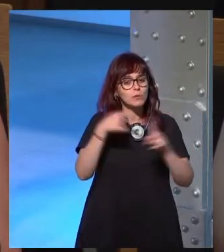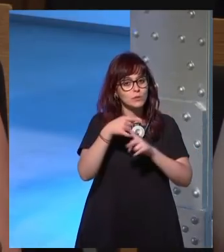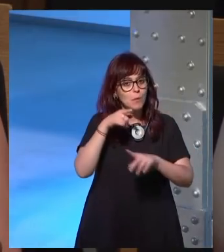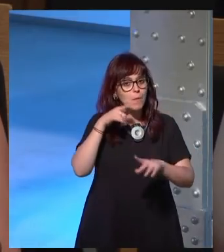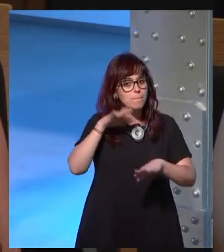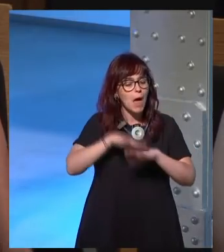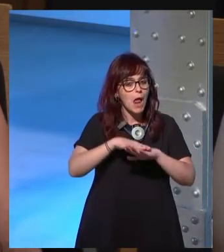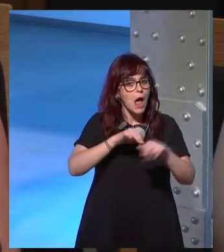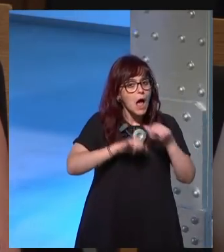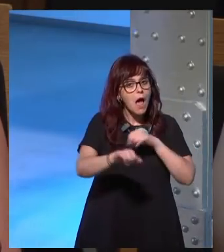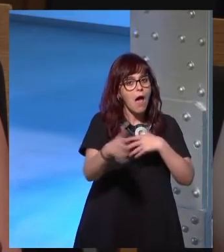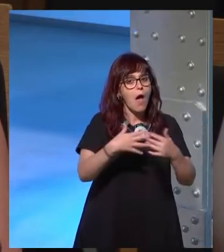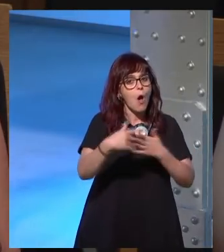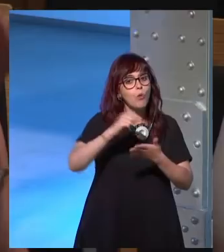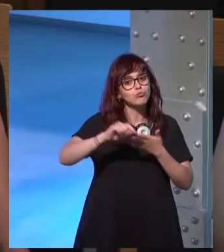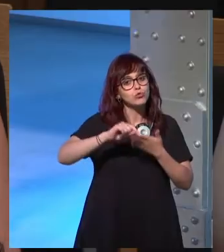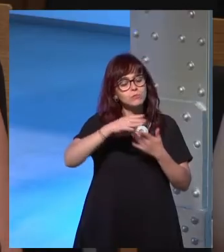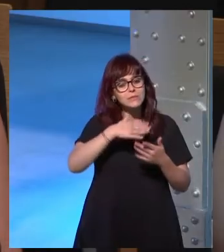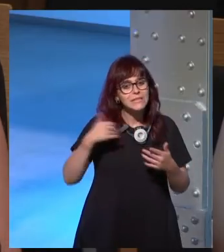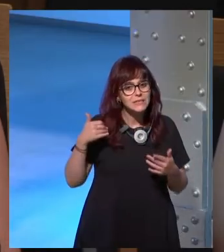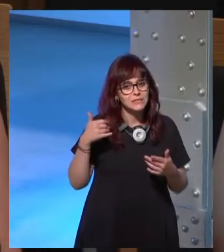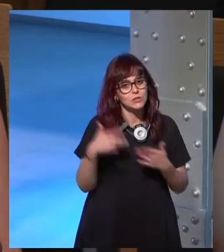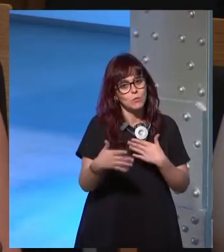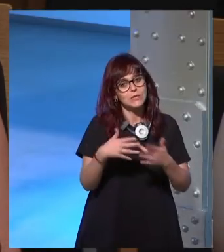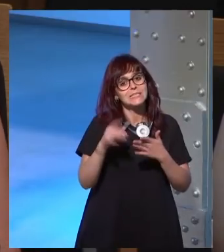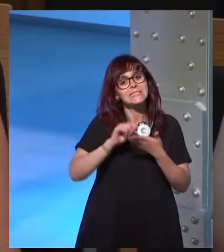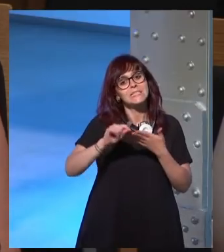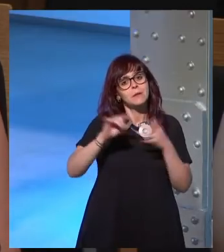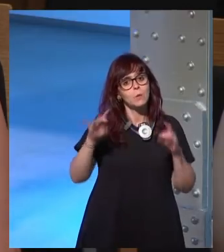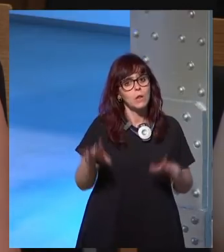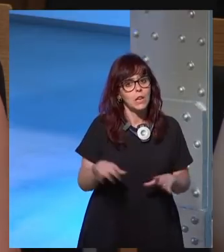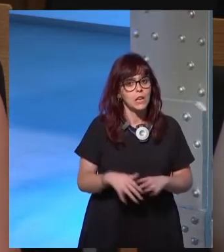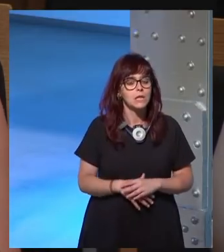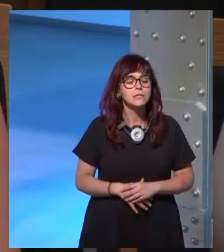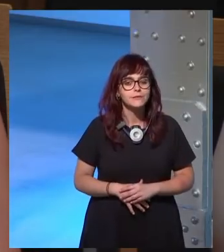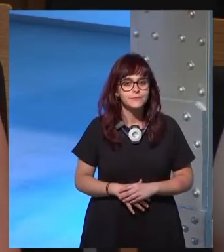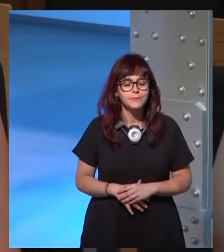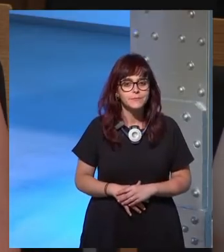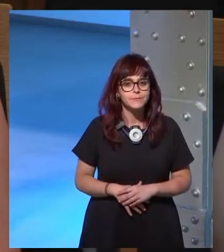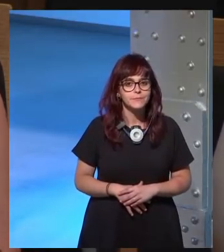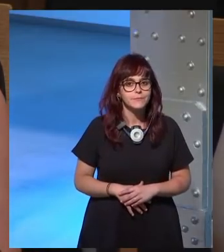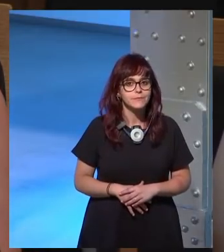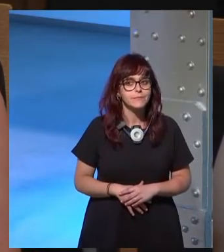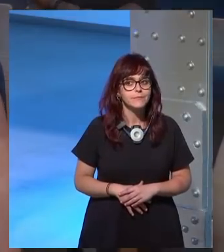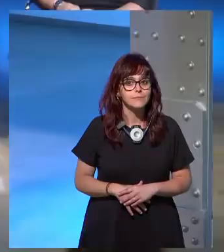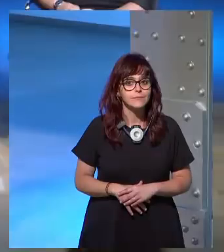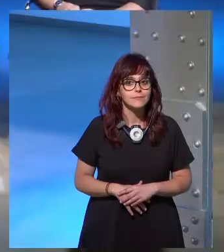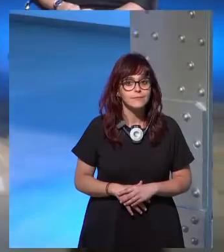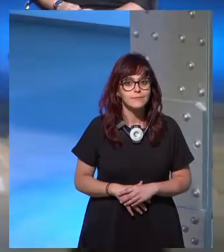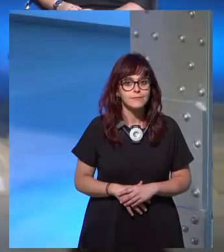of advice to help writers and authors who want to follow your example.